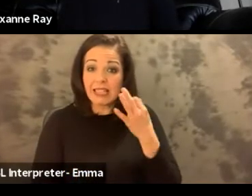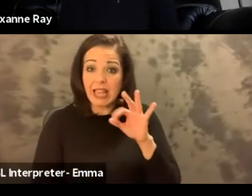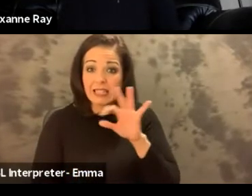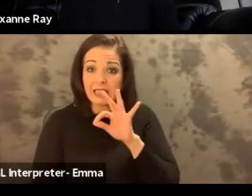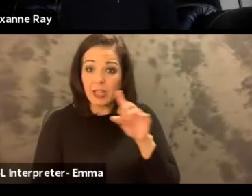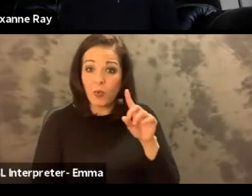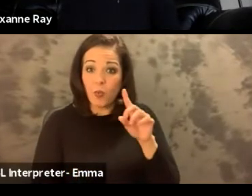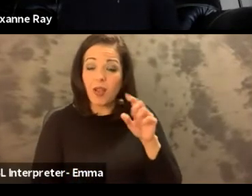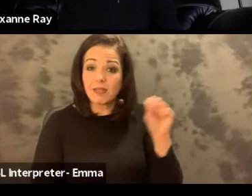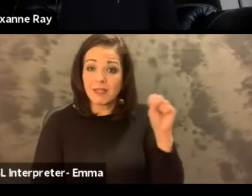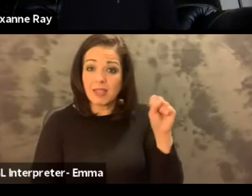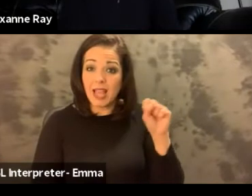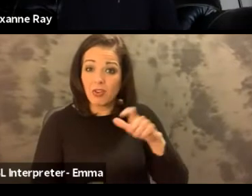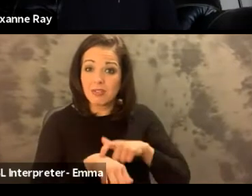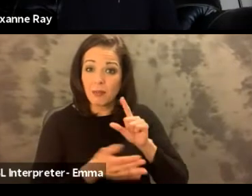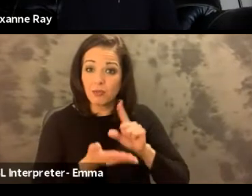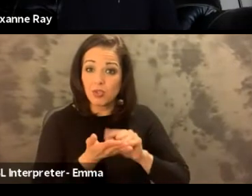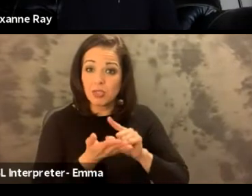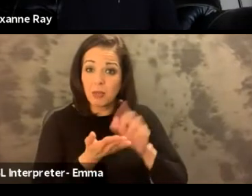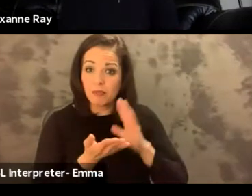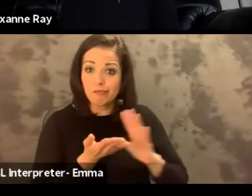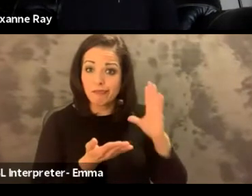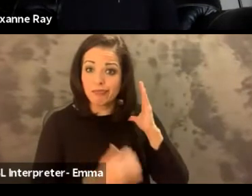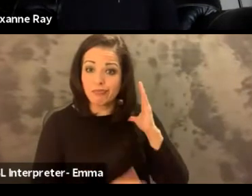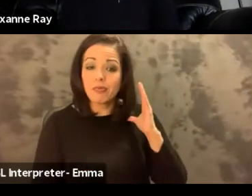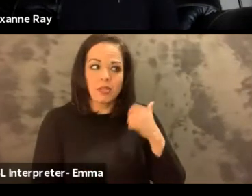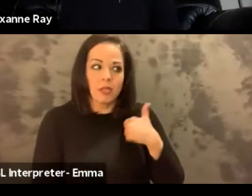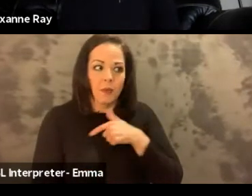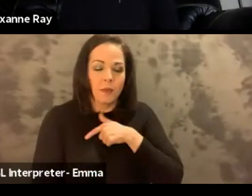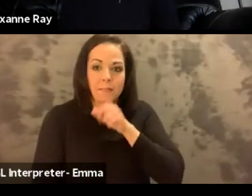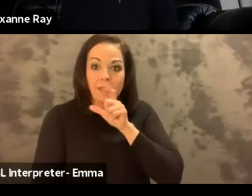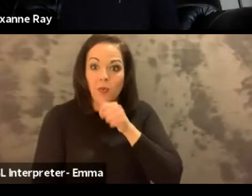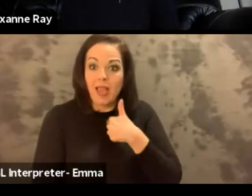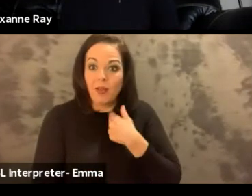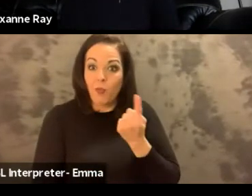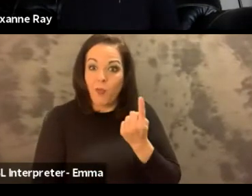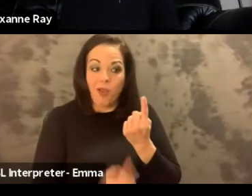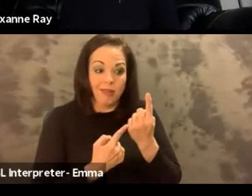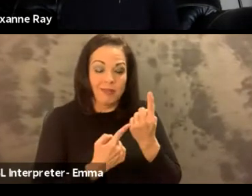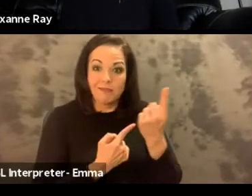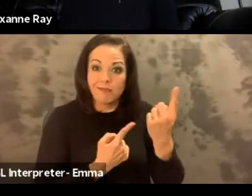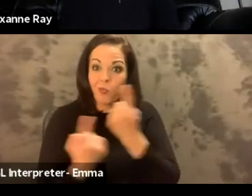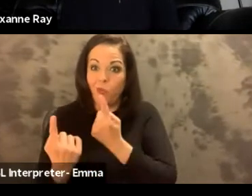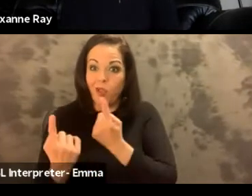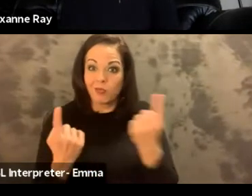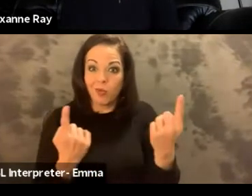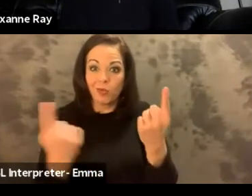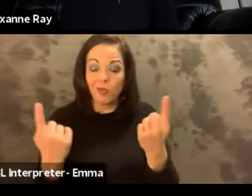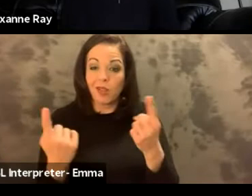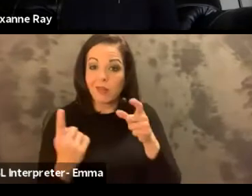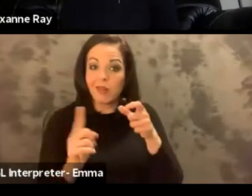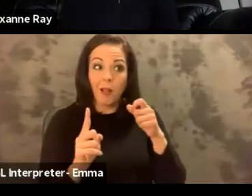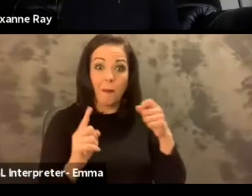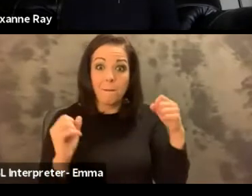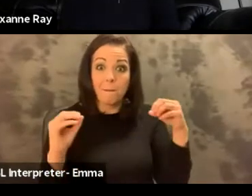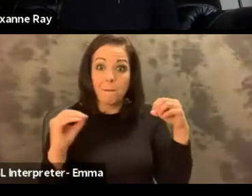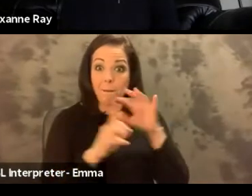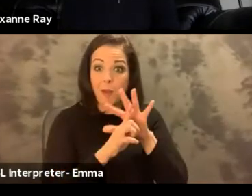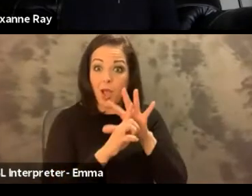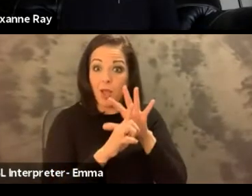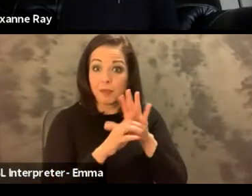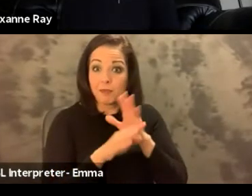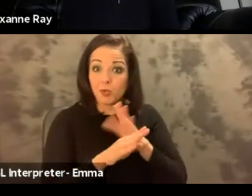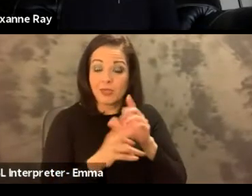1991, we had a theater critic, a film critic, a pop music critic, a jazz critic,